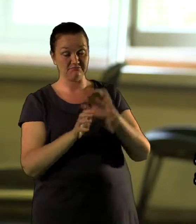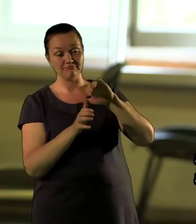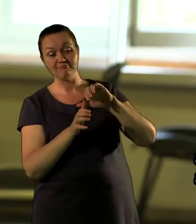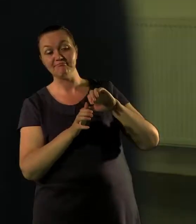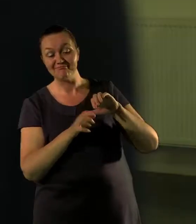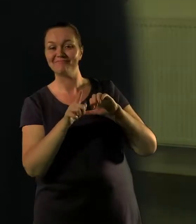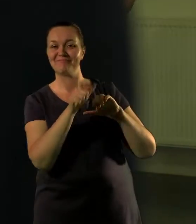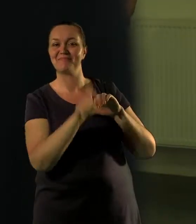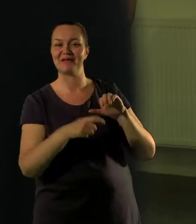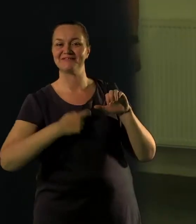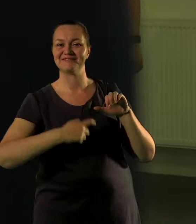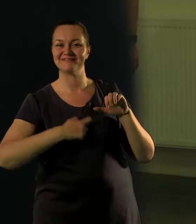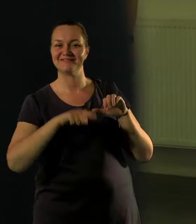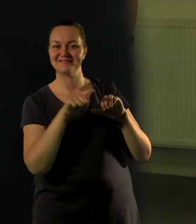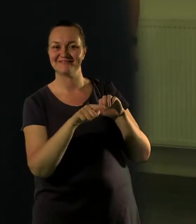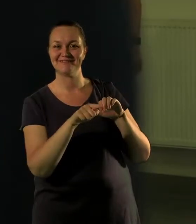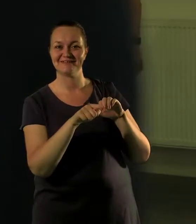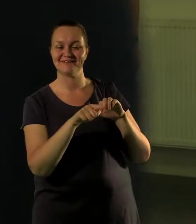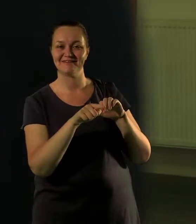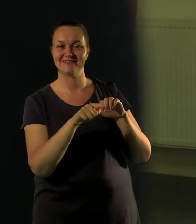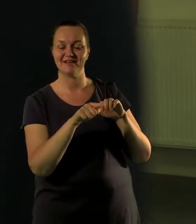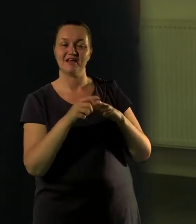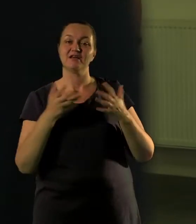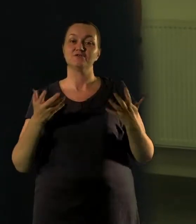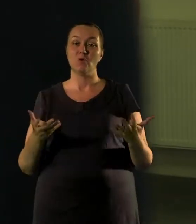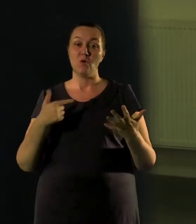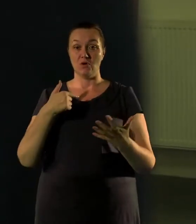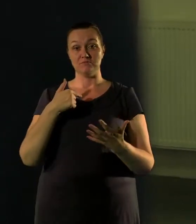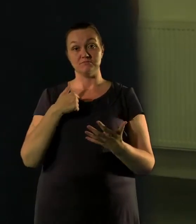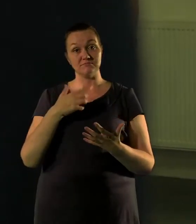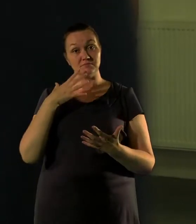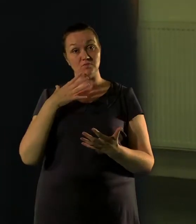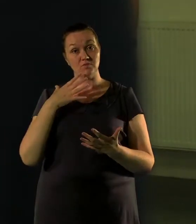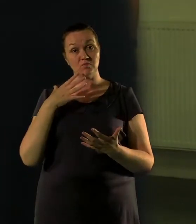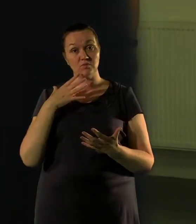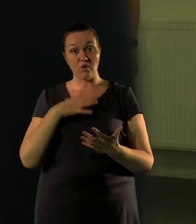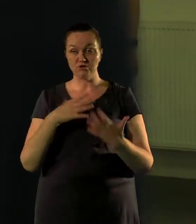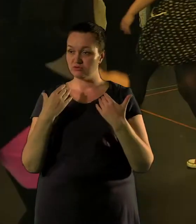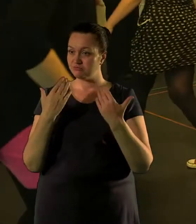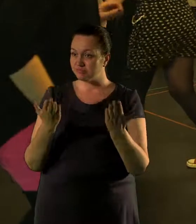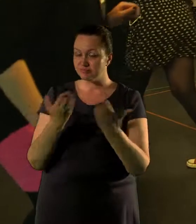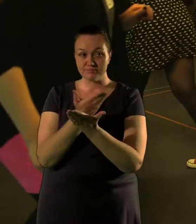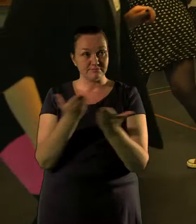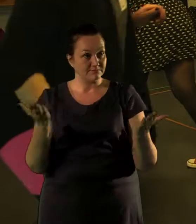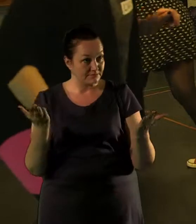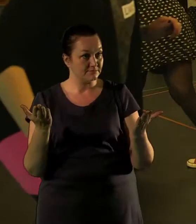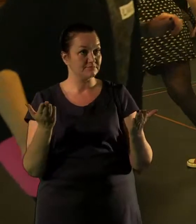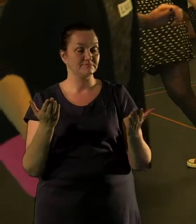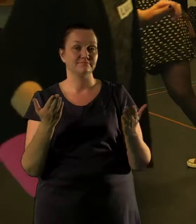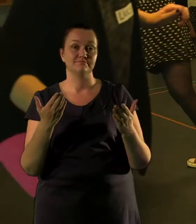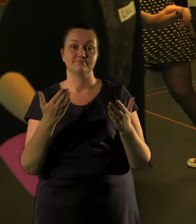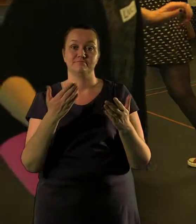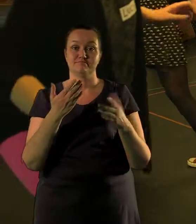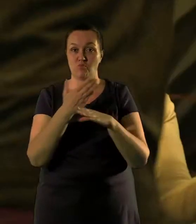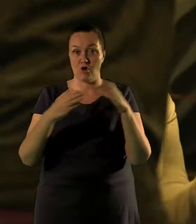disability. And so I wanted to give the participants a chance to try out